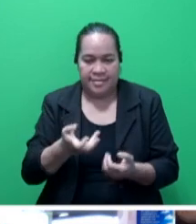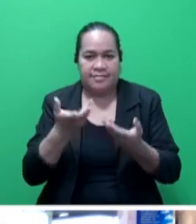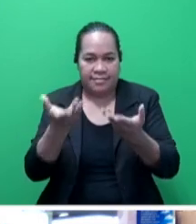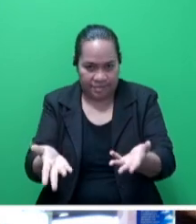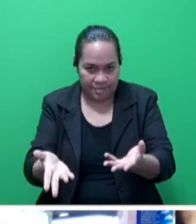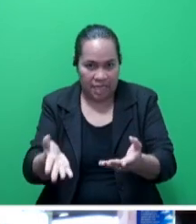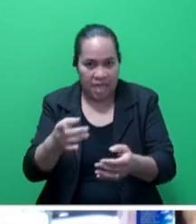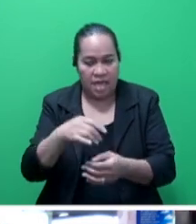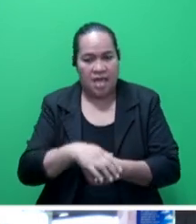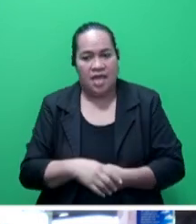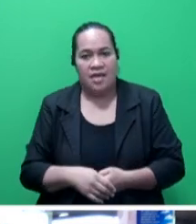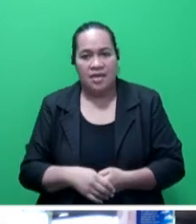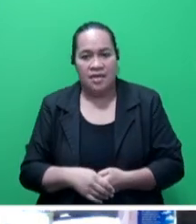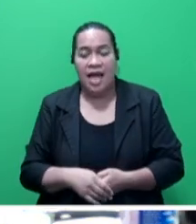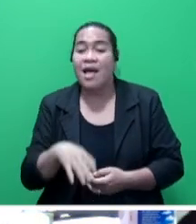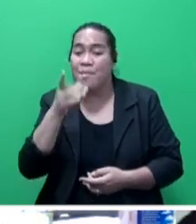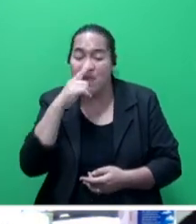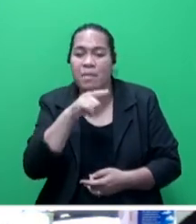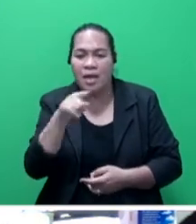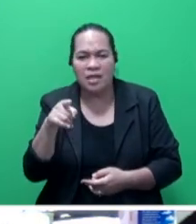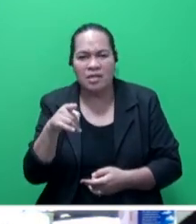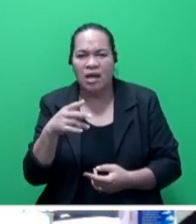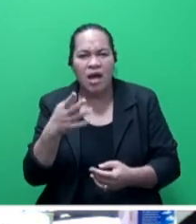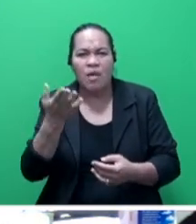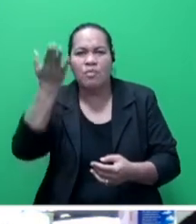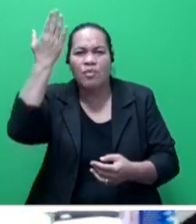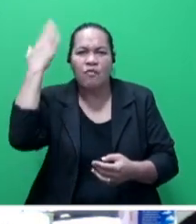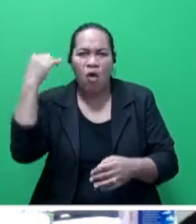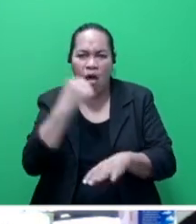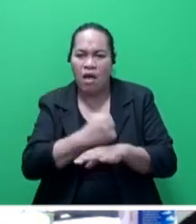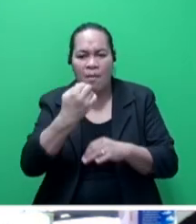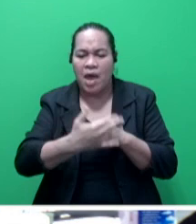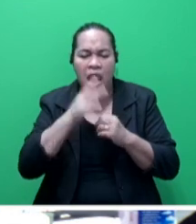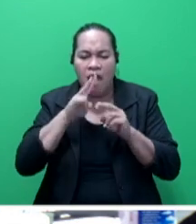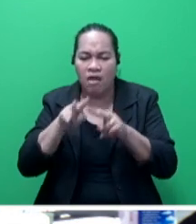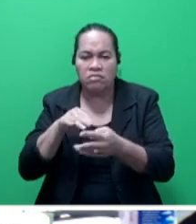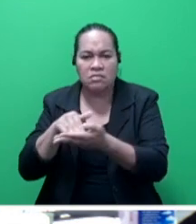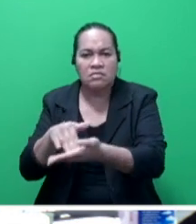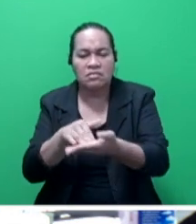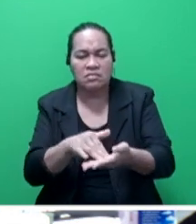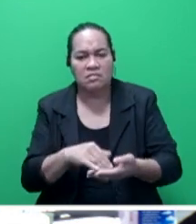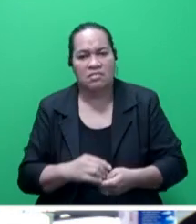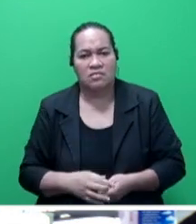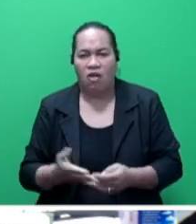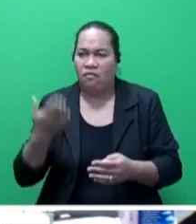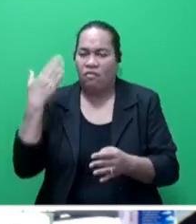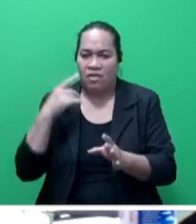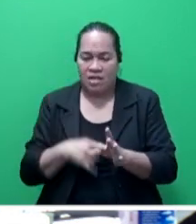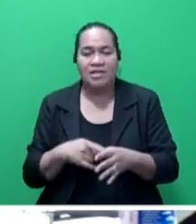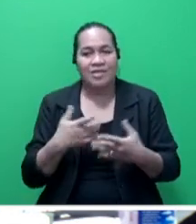People deserve it, Mr. Speaker, sir. They have been overlooked over the years. But, Mr. Speaker, sir, they deserve